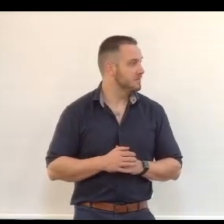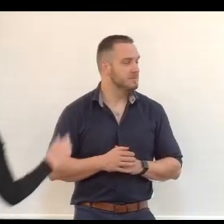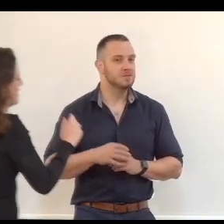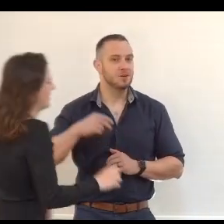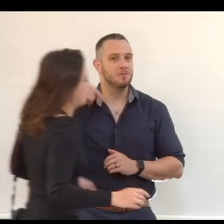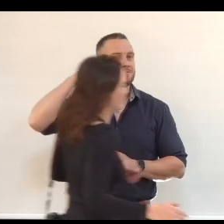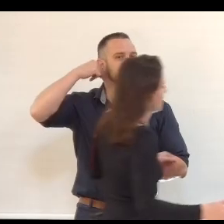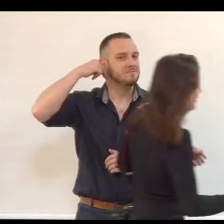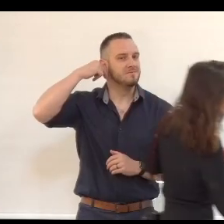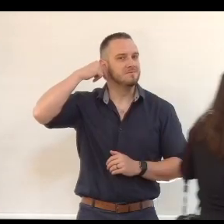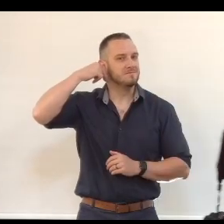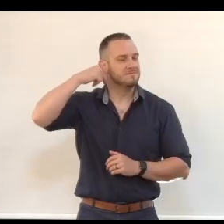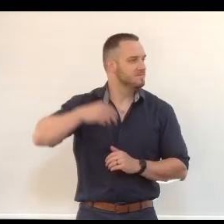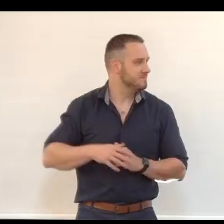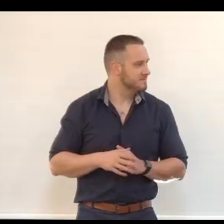Oh, sorry.